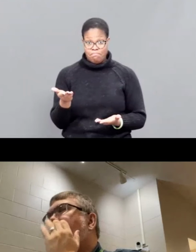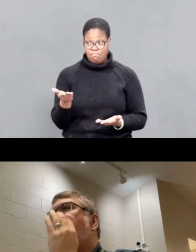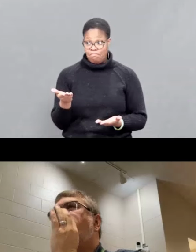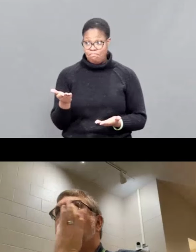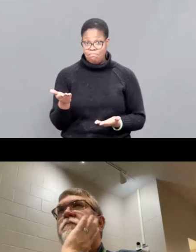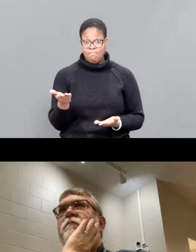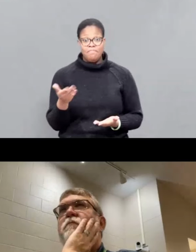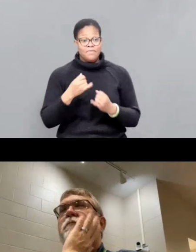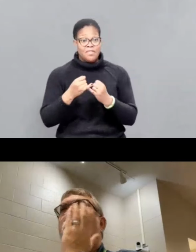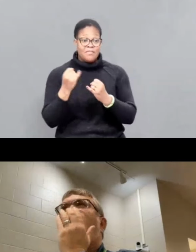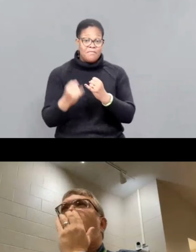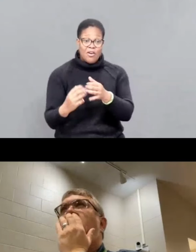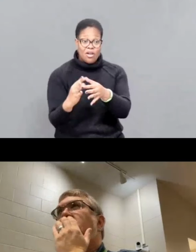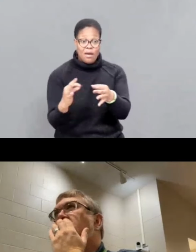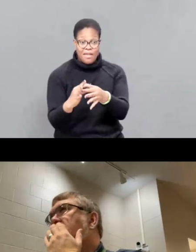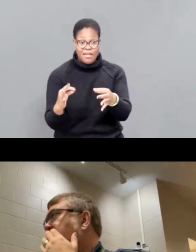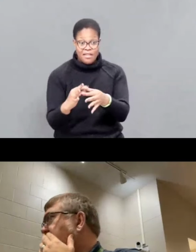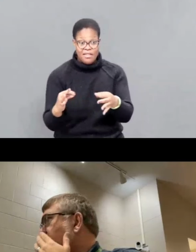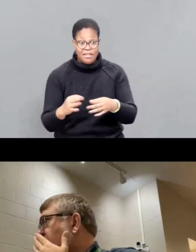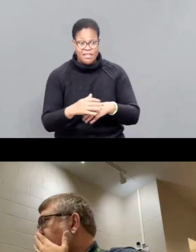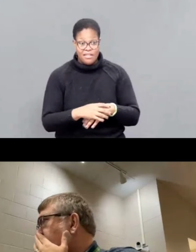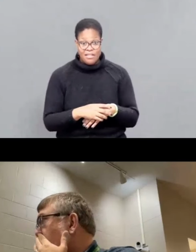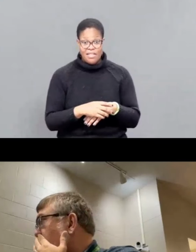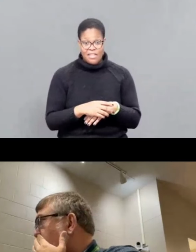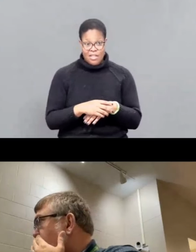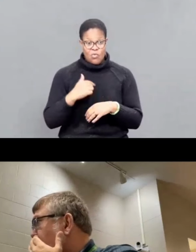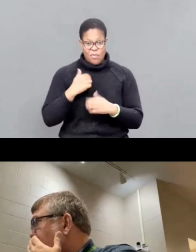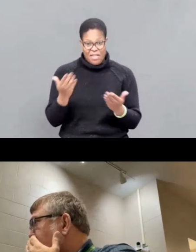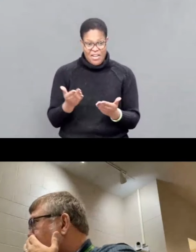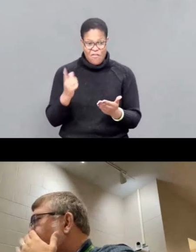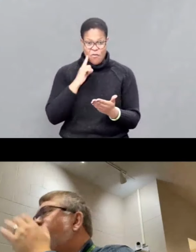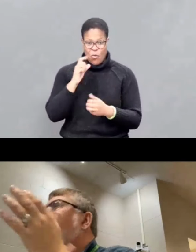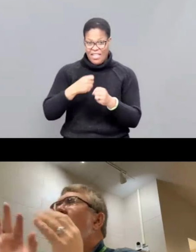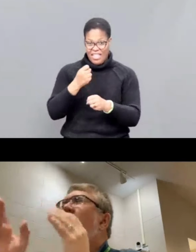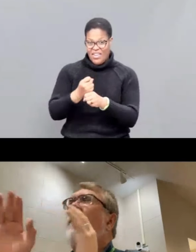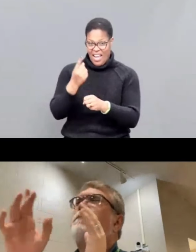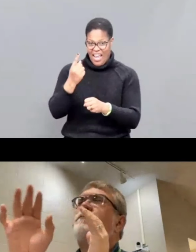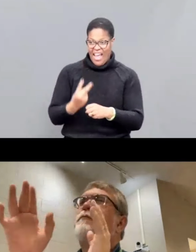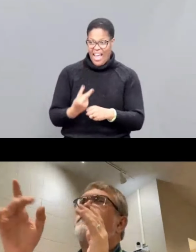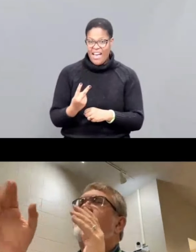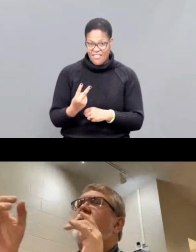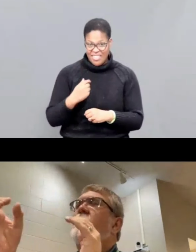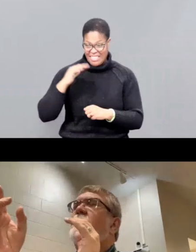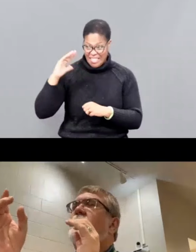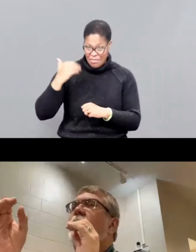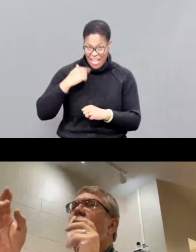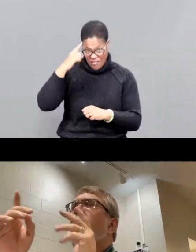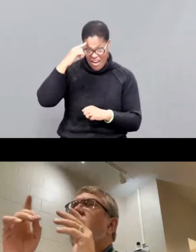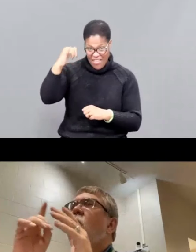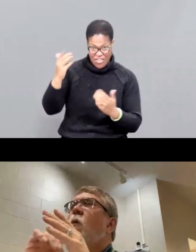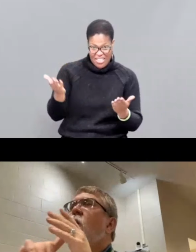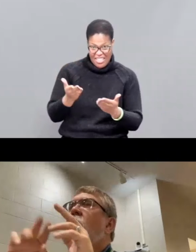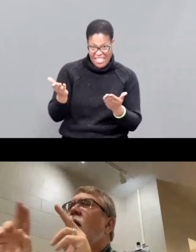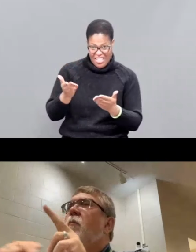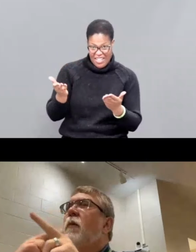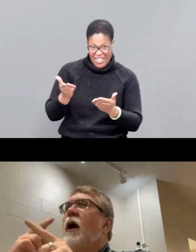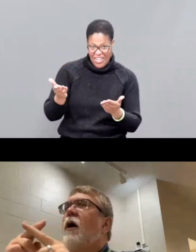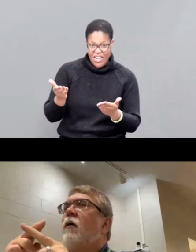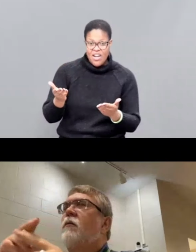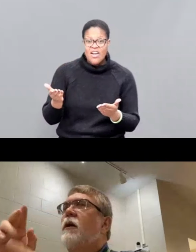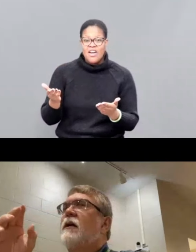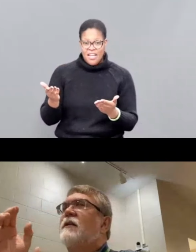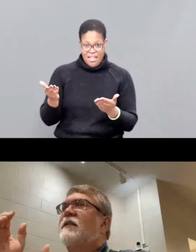Just make a final comment that we've been together for, what, a year and a half? It seems like forever. But